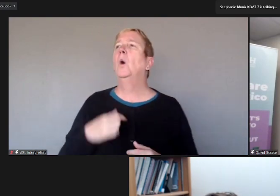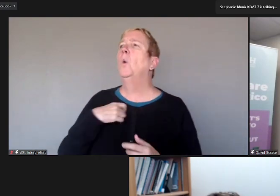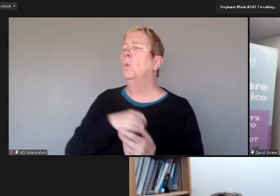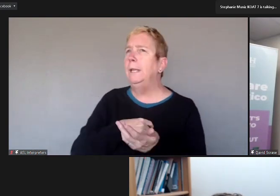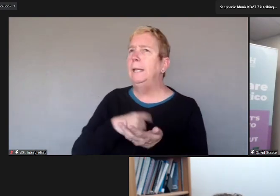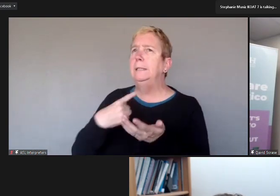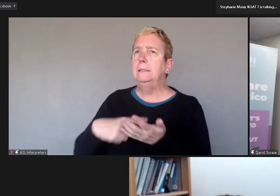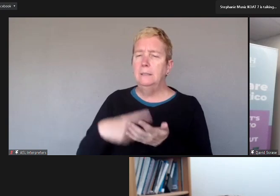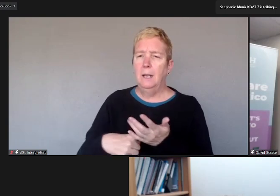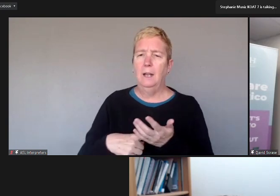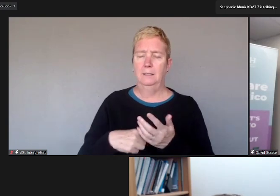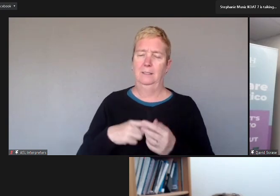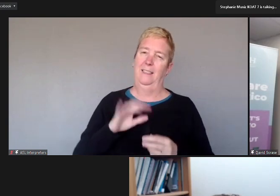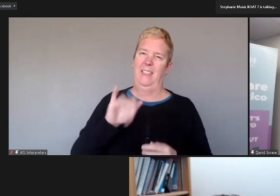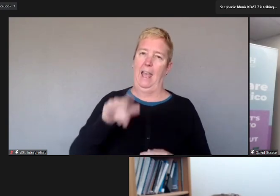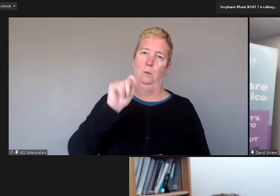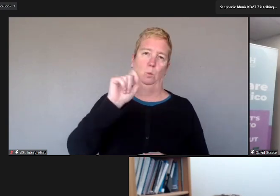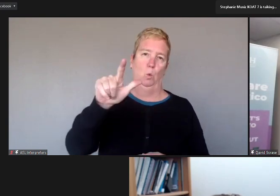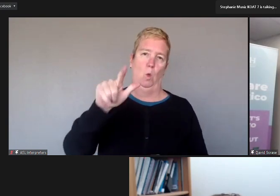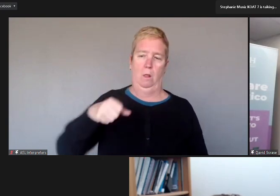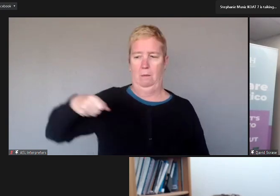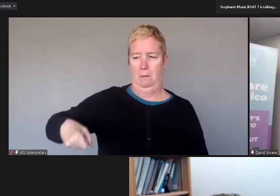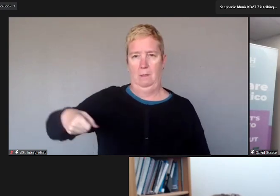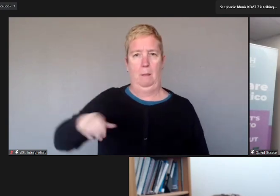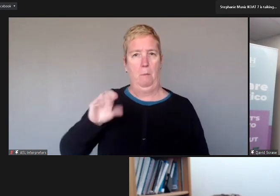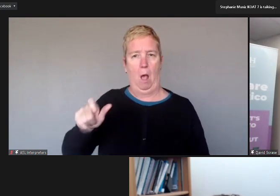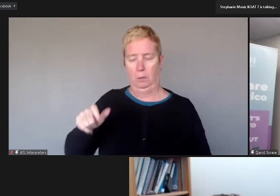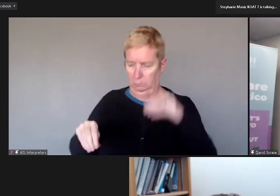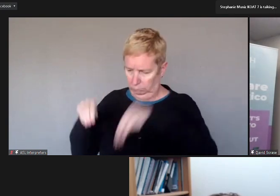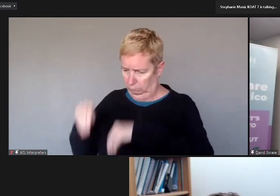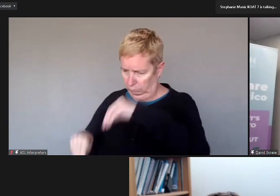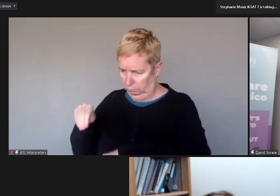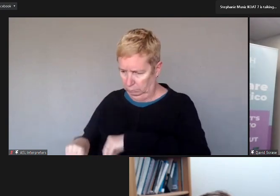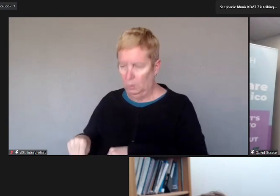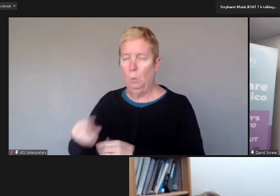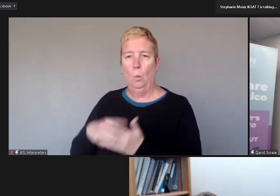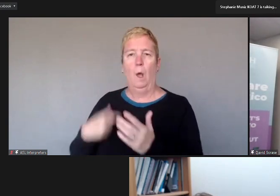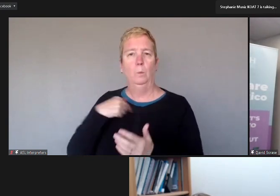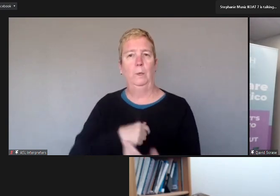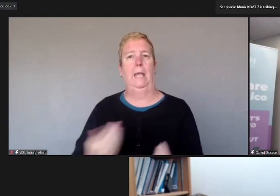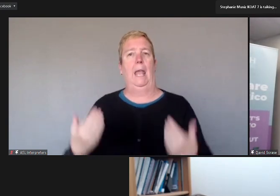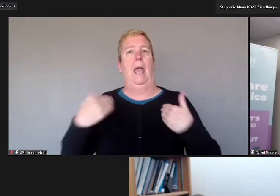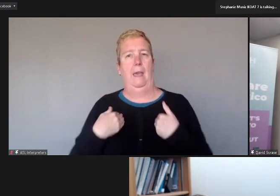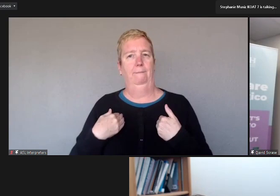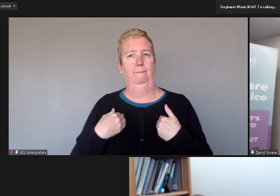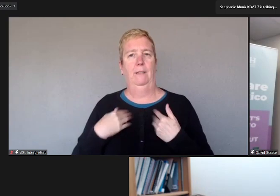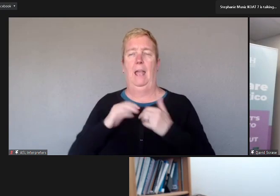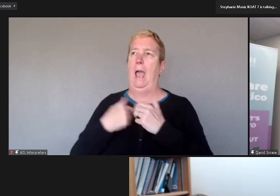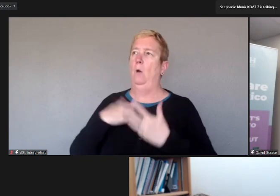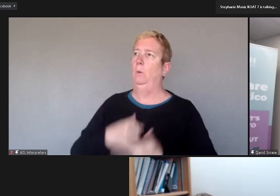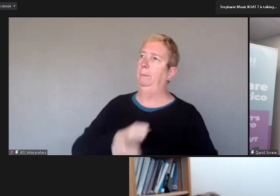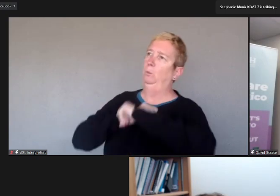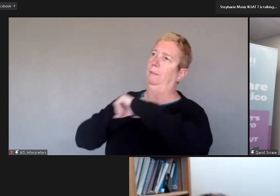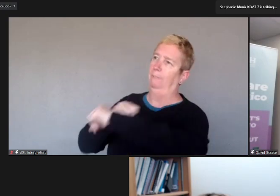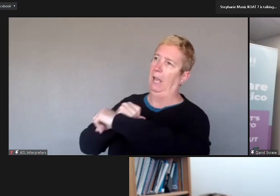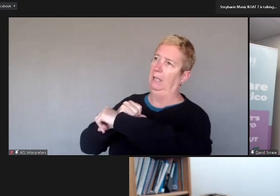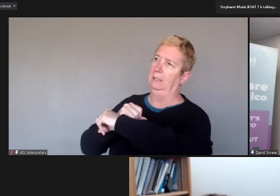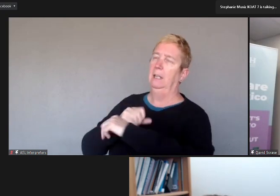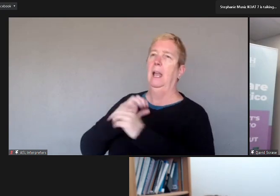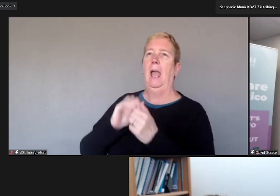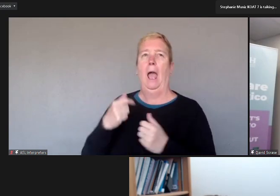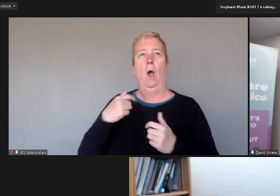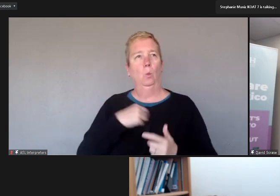about the toolbox of the things that we have to prevent COVID, to